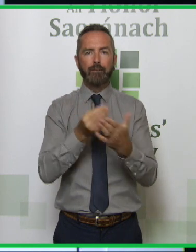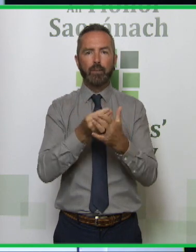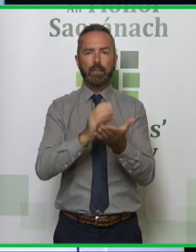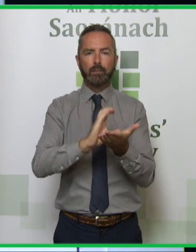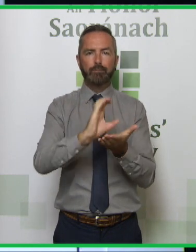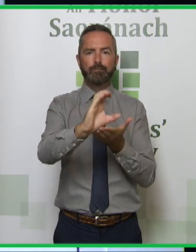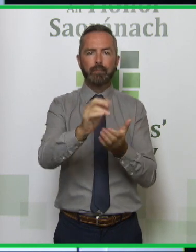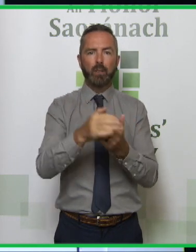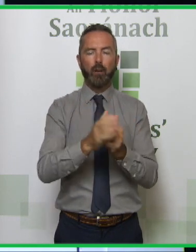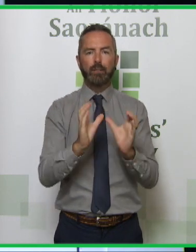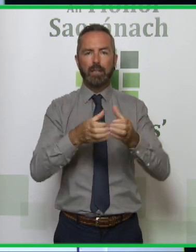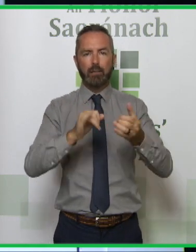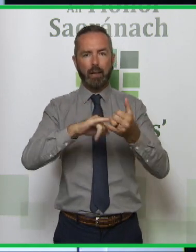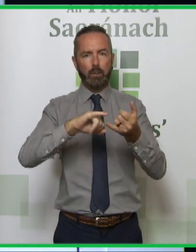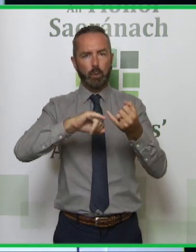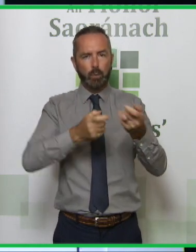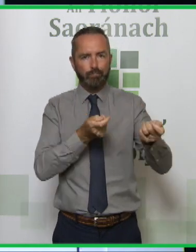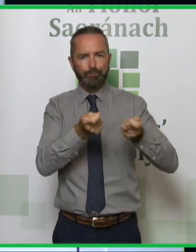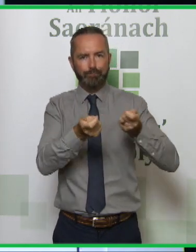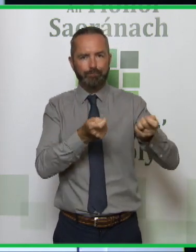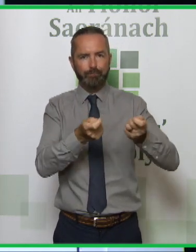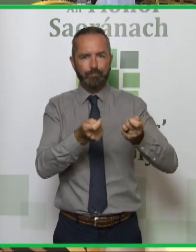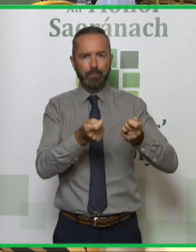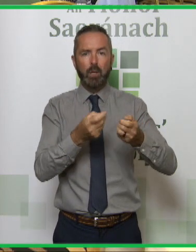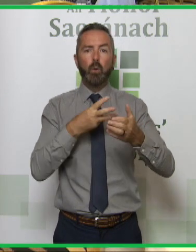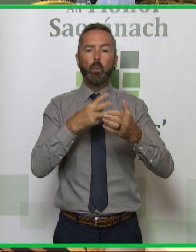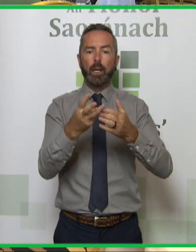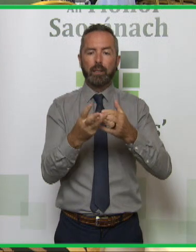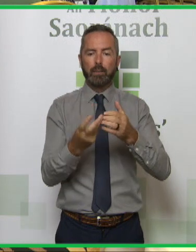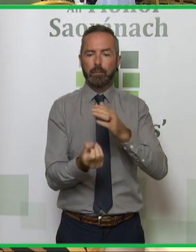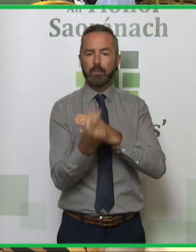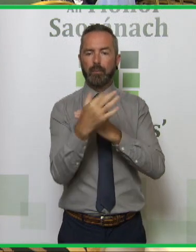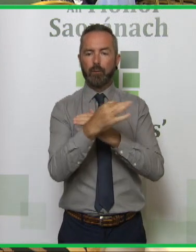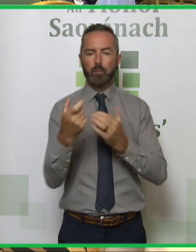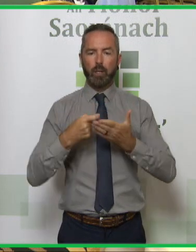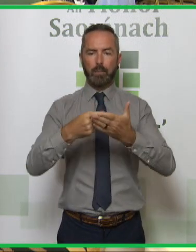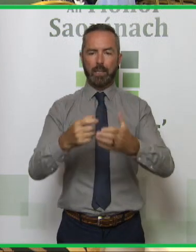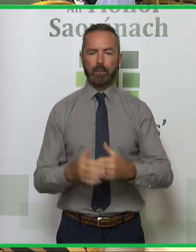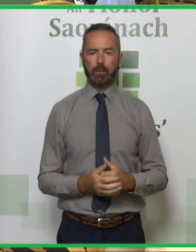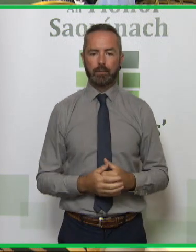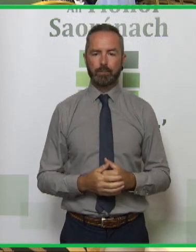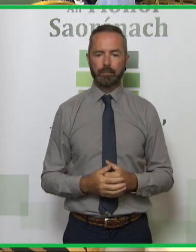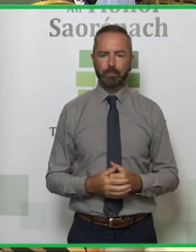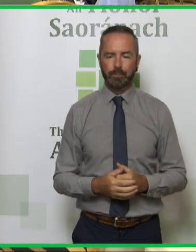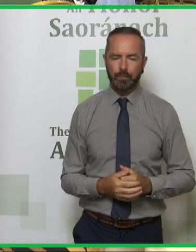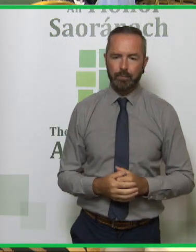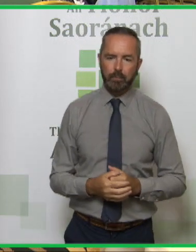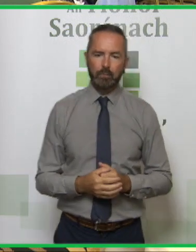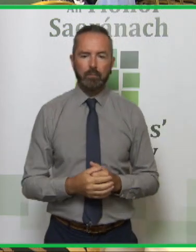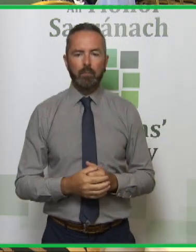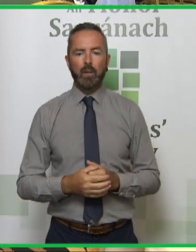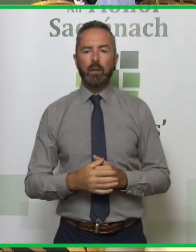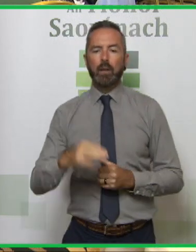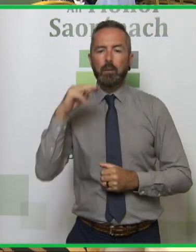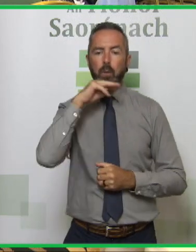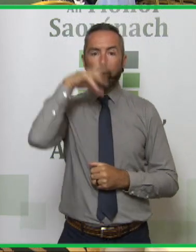of the sector and oversight, whatever emerges from our recommendations. Important to remind us all, we've given very significant